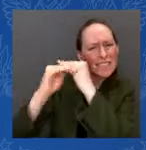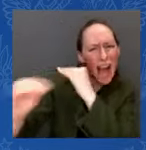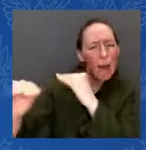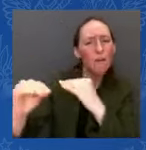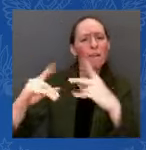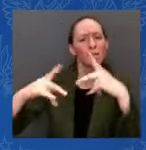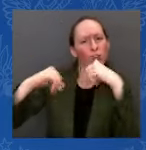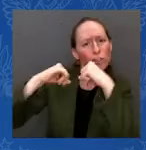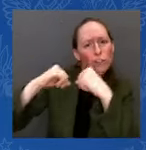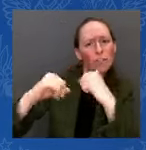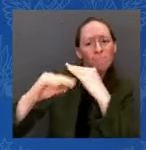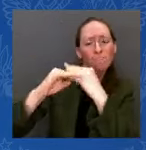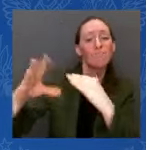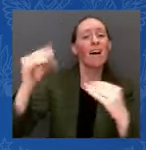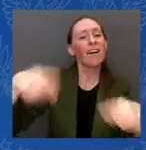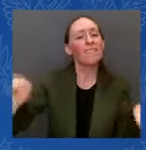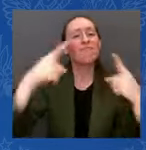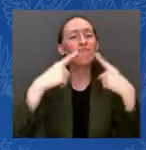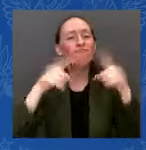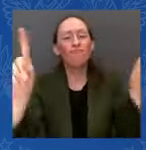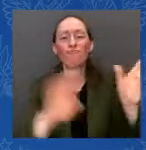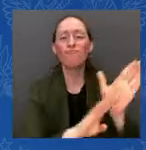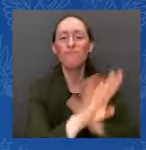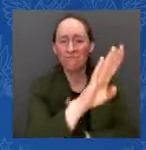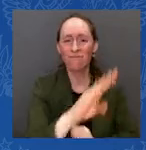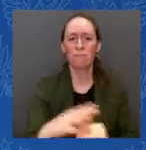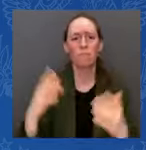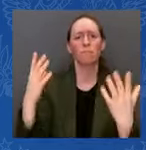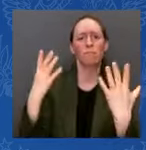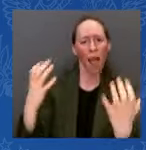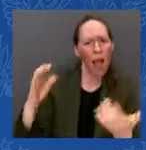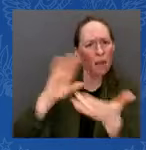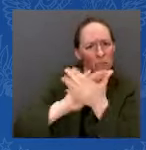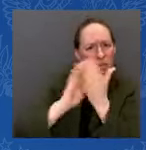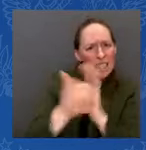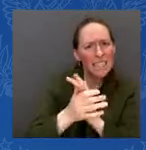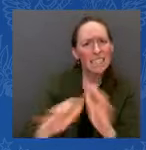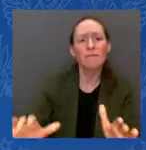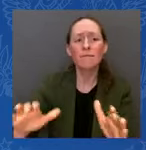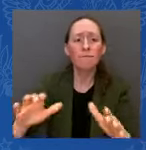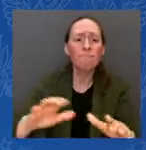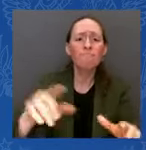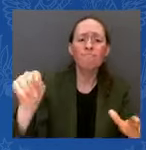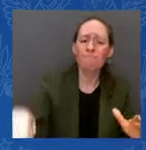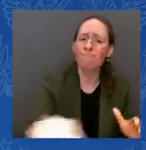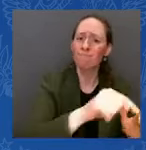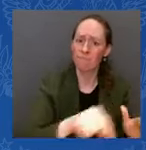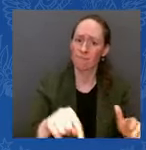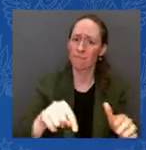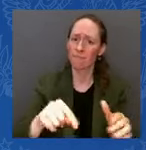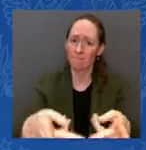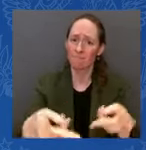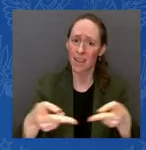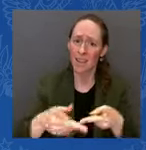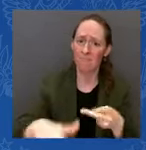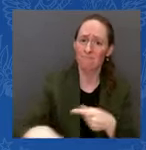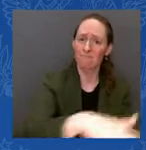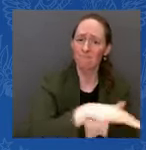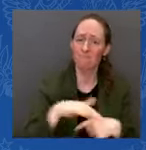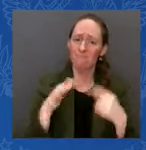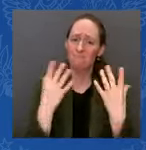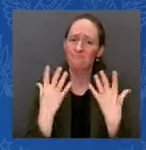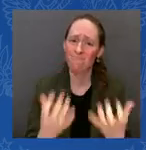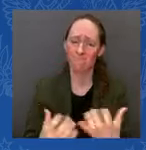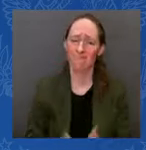ahead. Simply stated, we're putting ourselves in the strongest possible position to navigate the challenges of